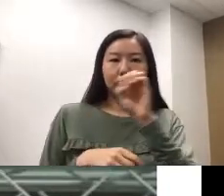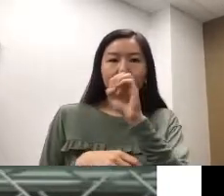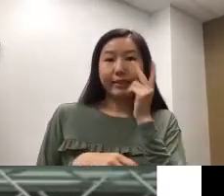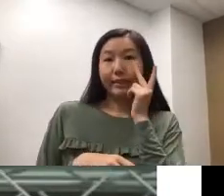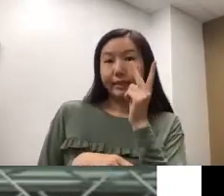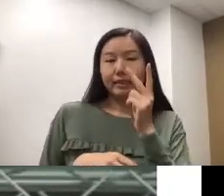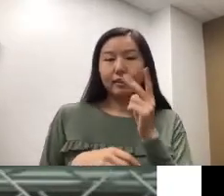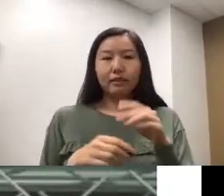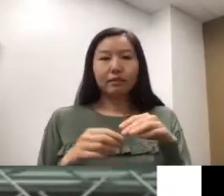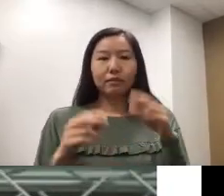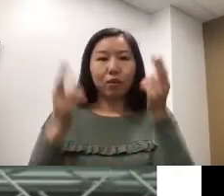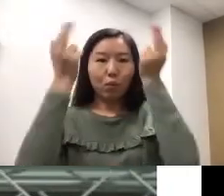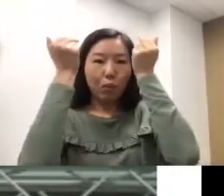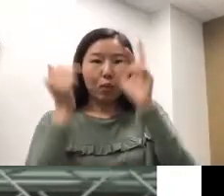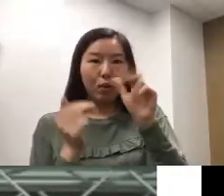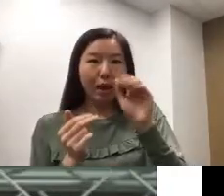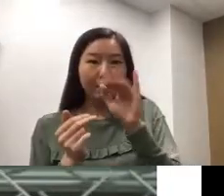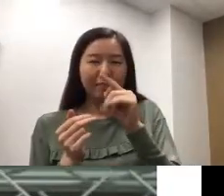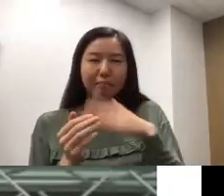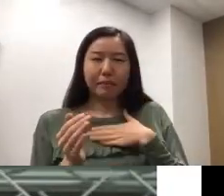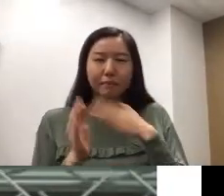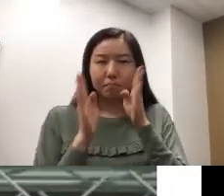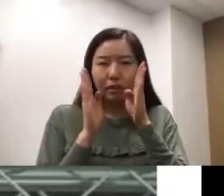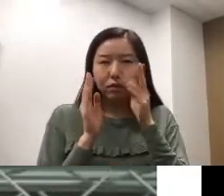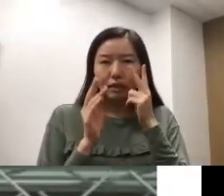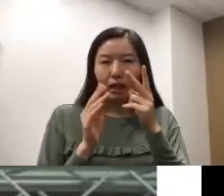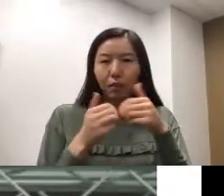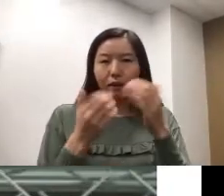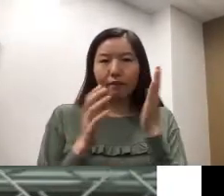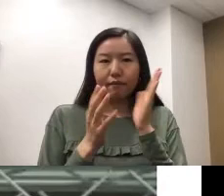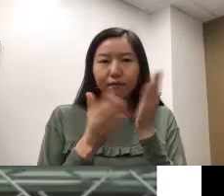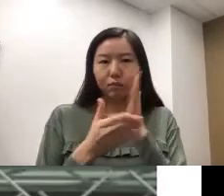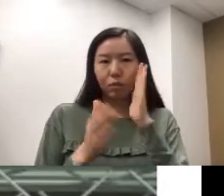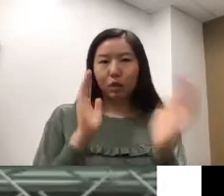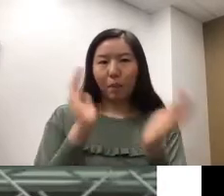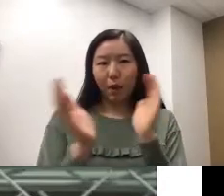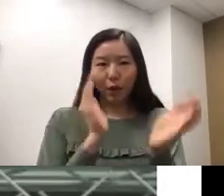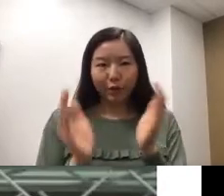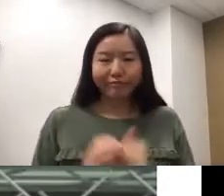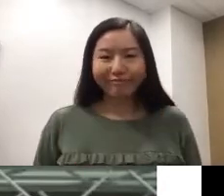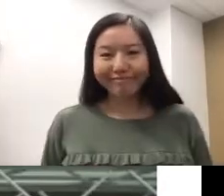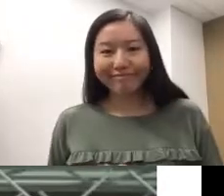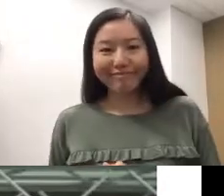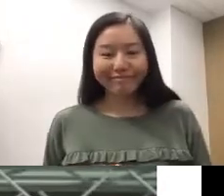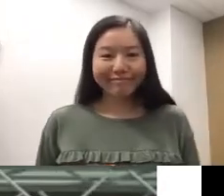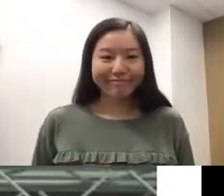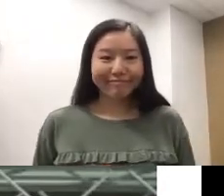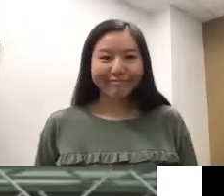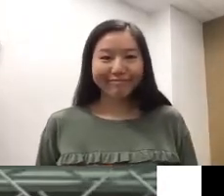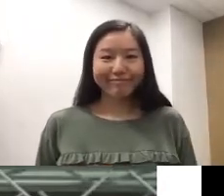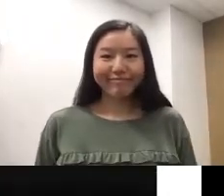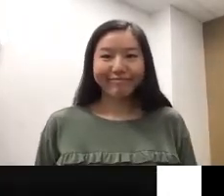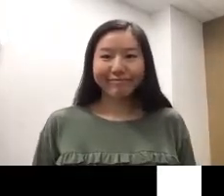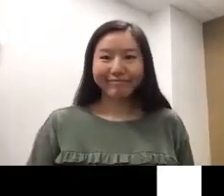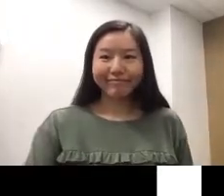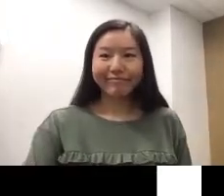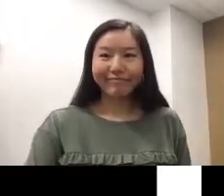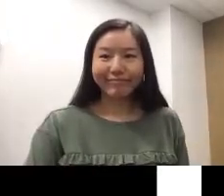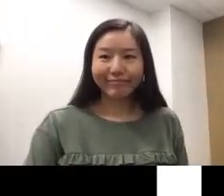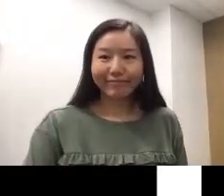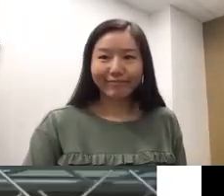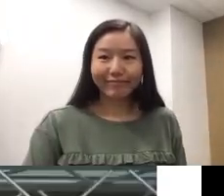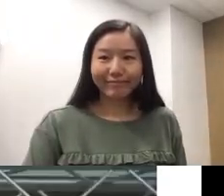attention to the movement and placement of the sign rabbit. So pay attention closely because we're going to do a comparison